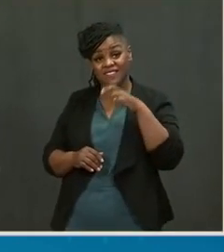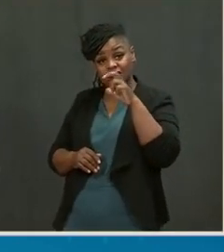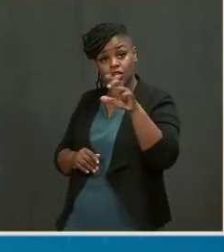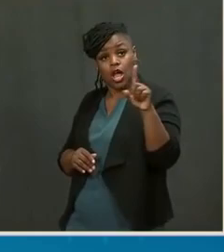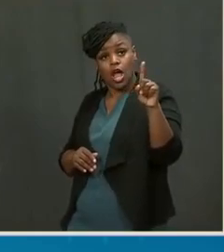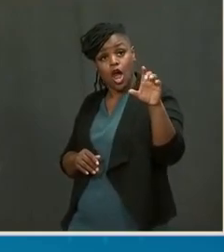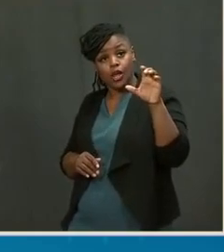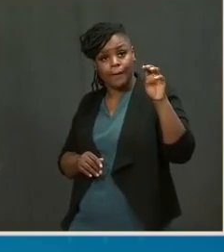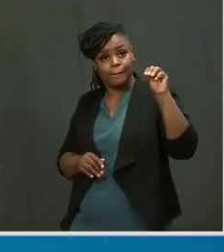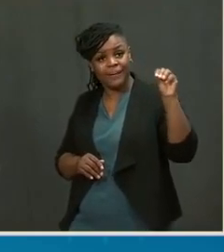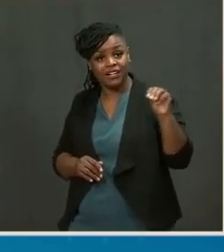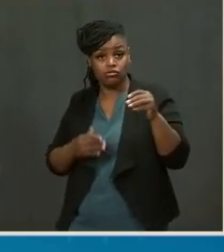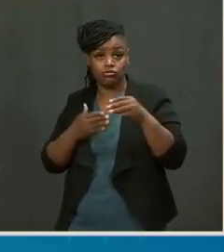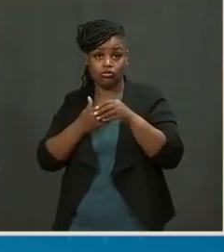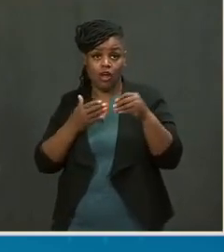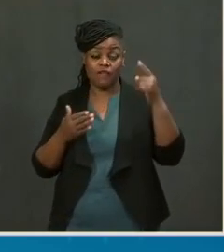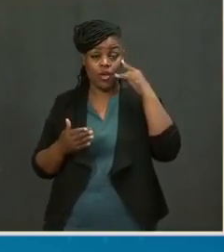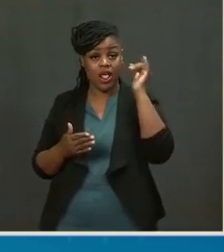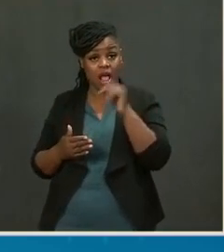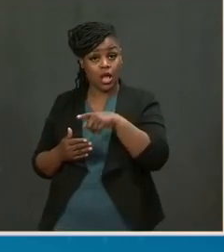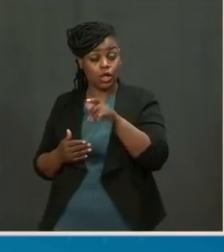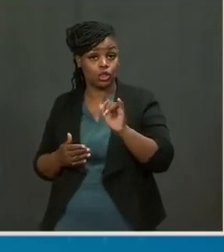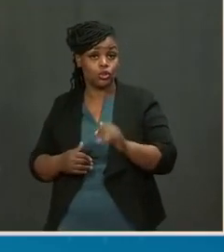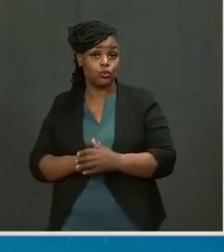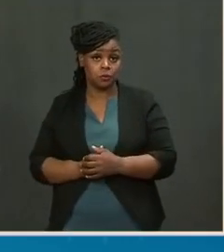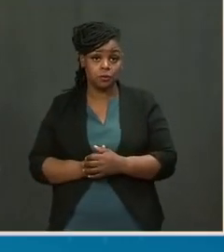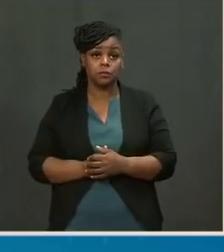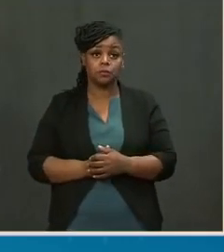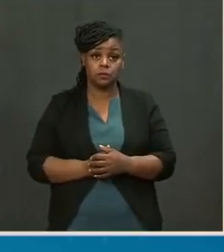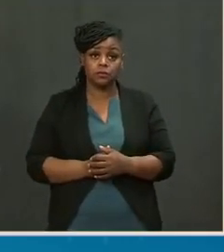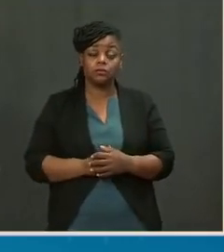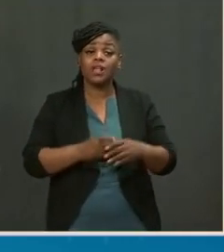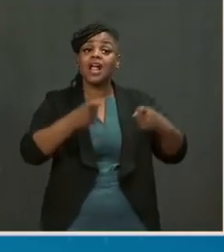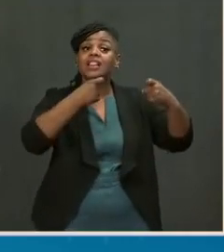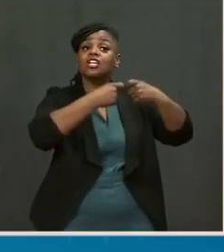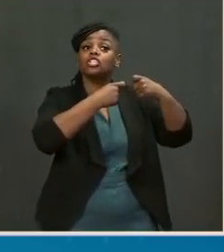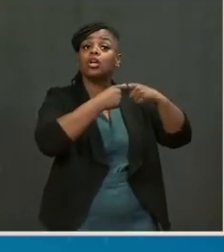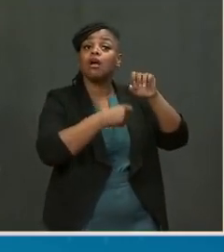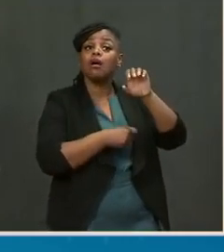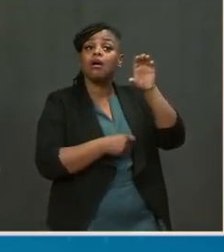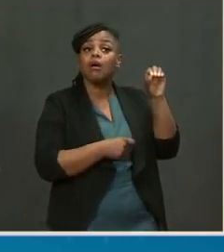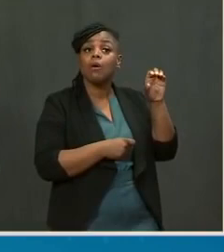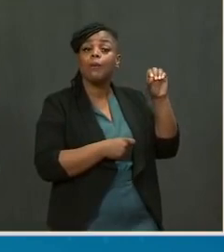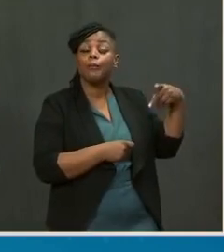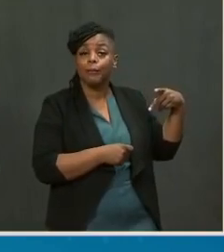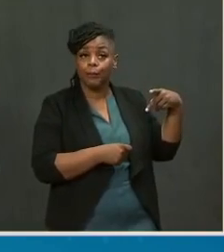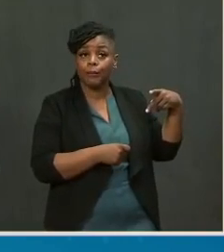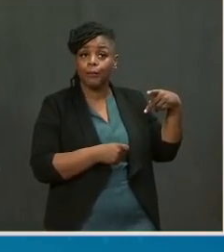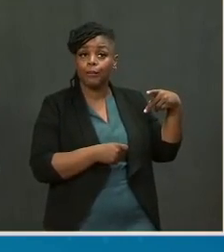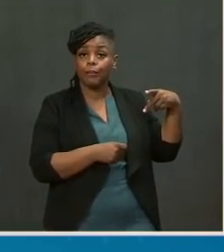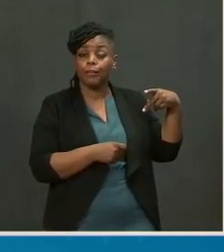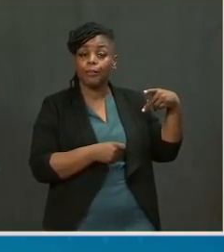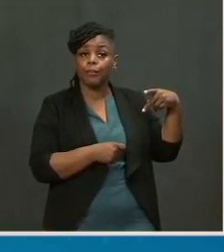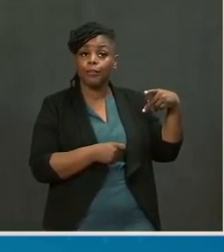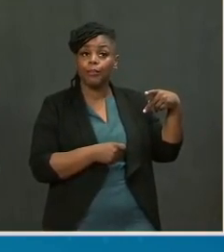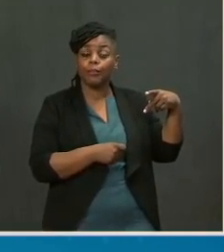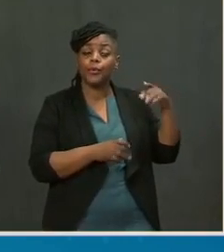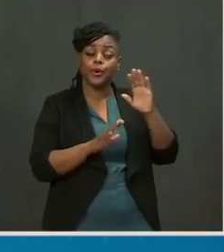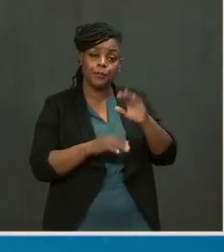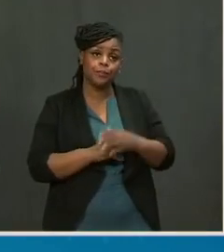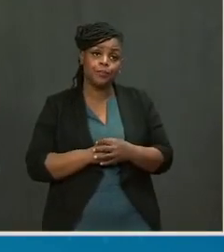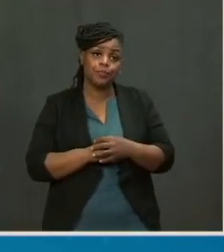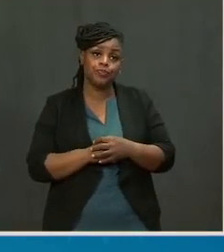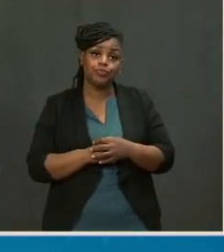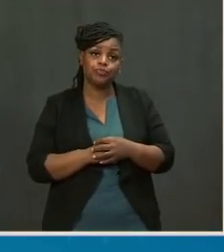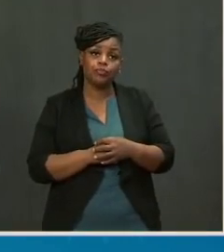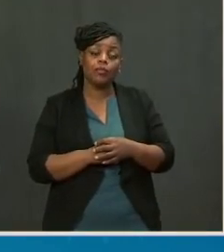Hampshire Electric Co-op, where we're looking at the folks who traditionally, the farmers who created that